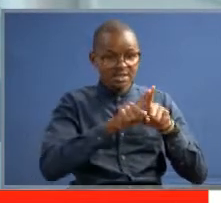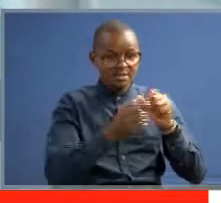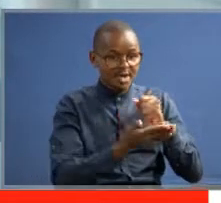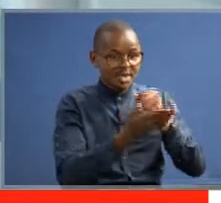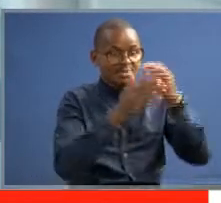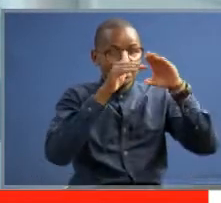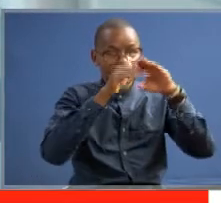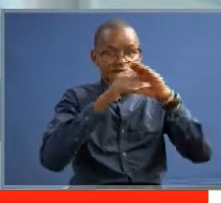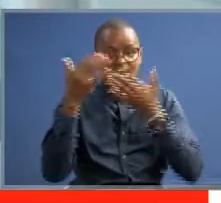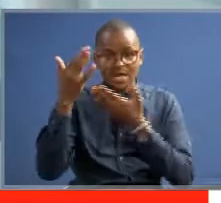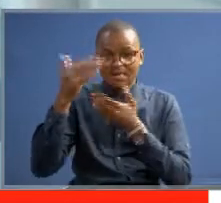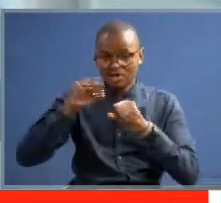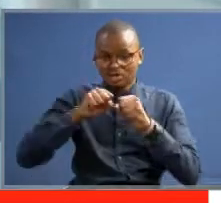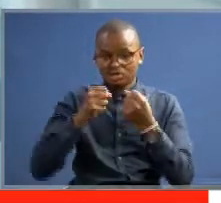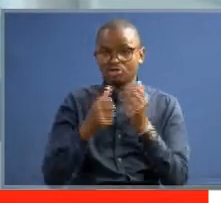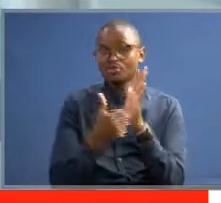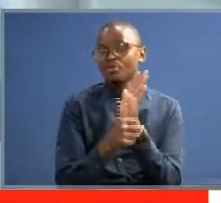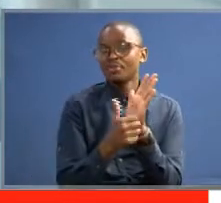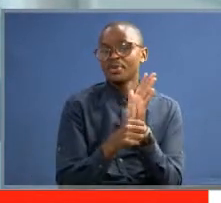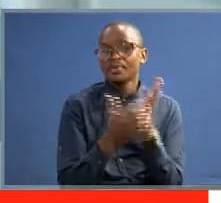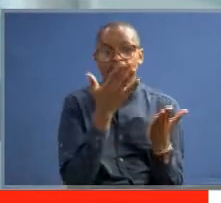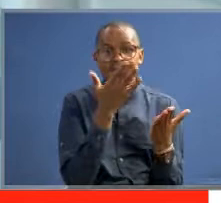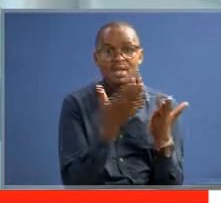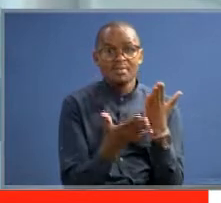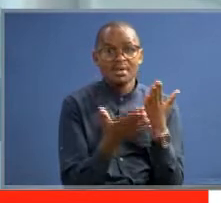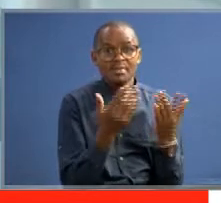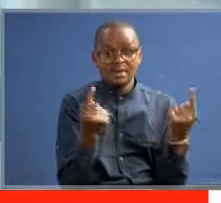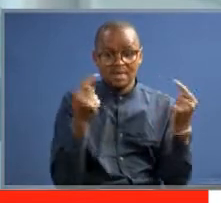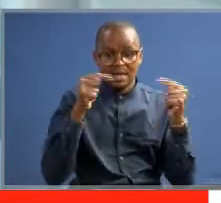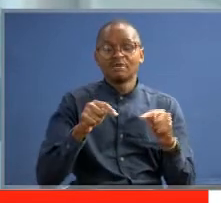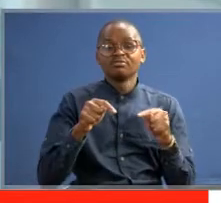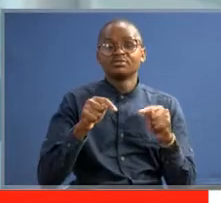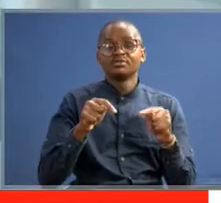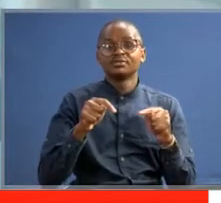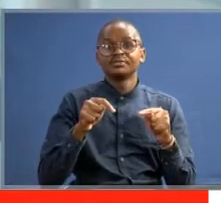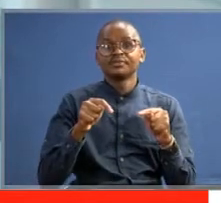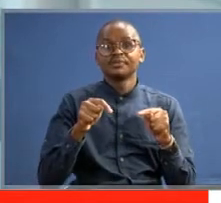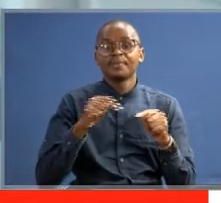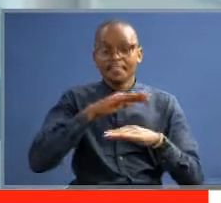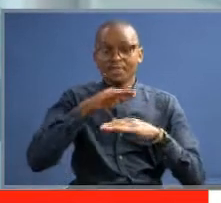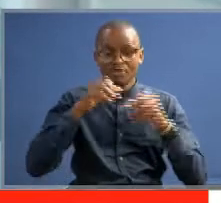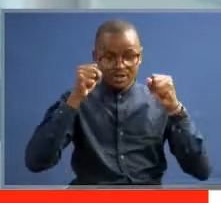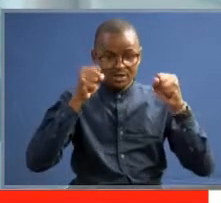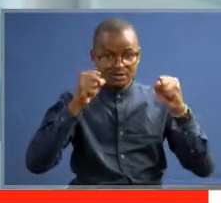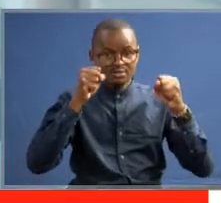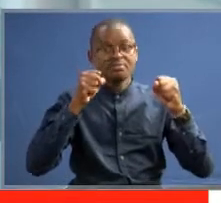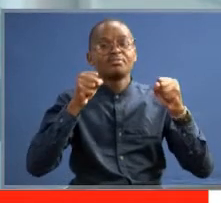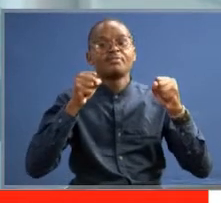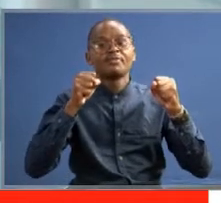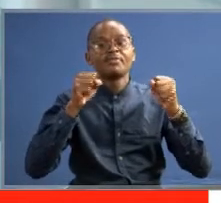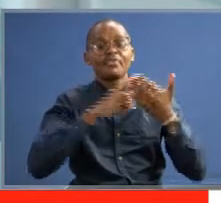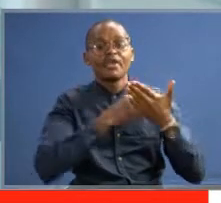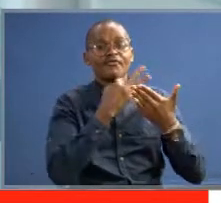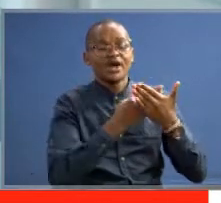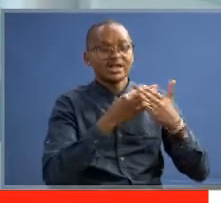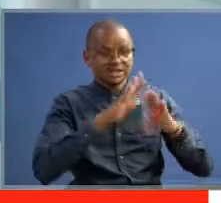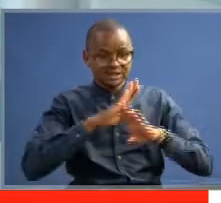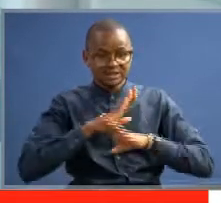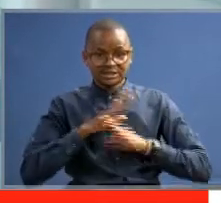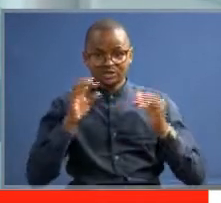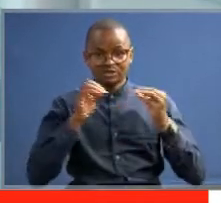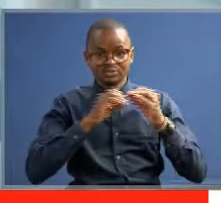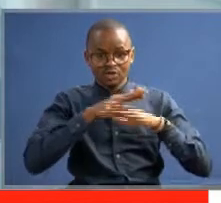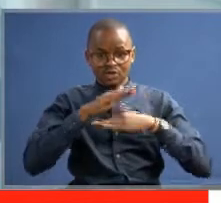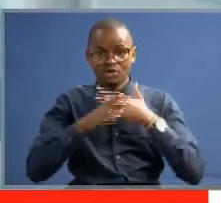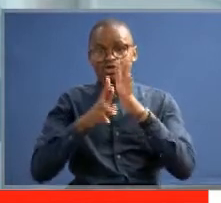the unexpected social issues that may crop up. And therefore, I have all the confidence that the fund is adequate to meet all